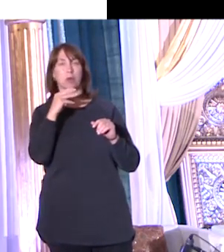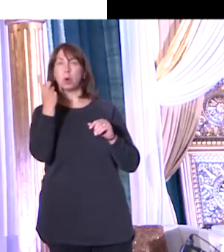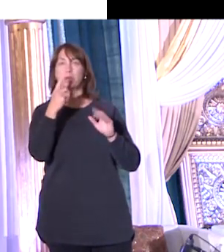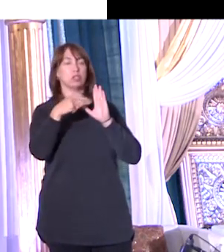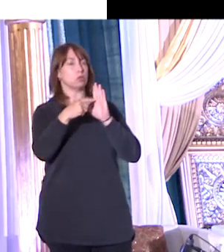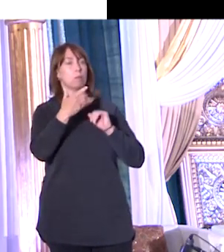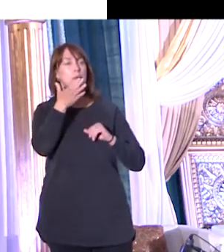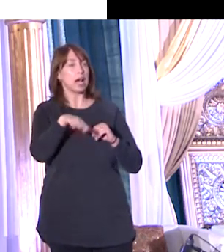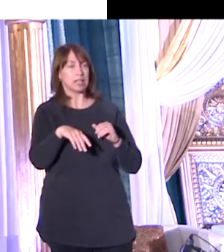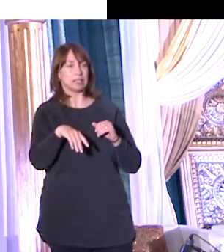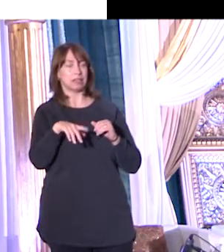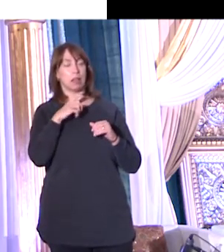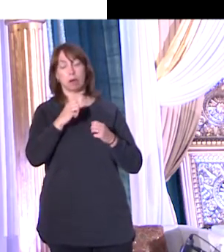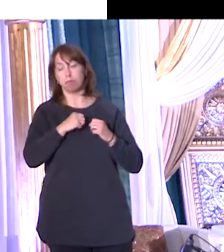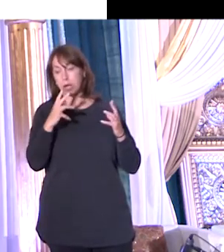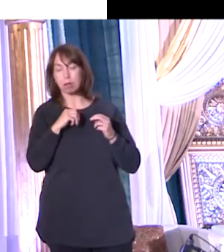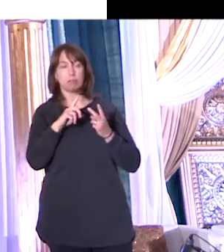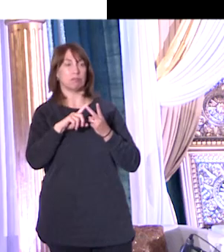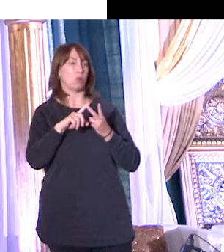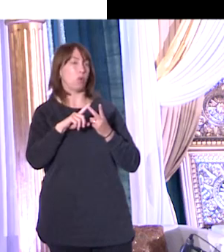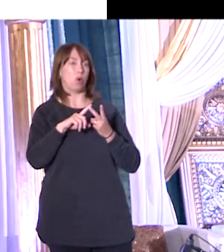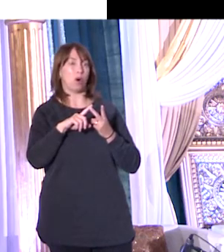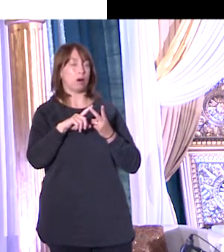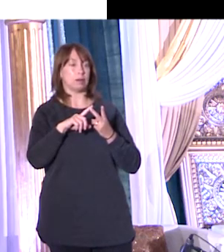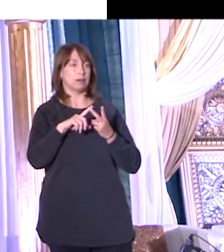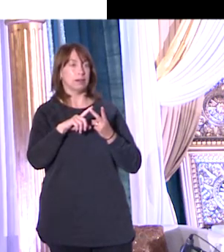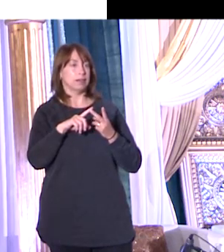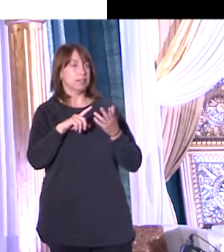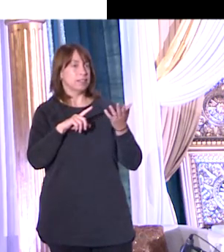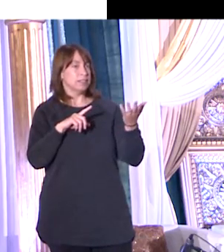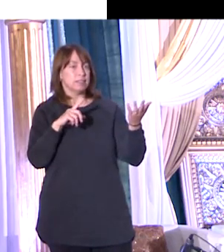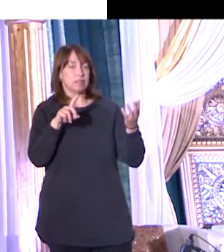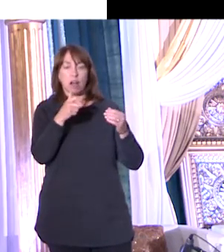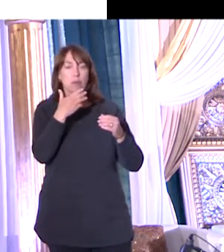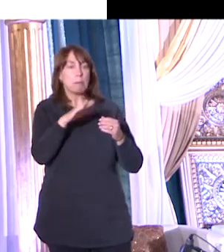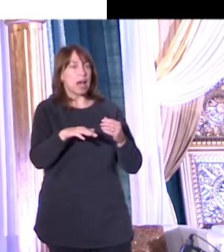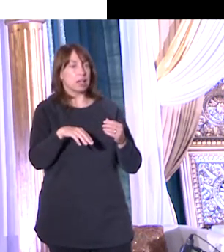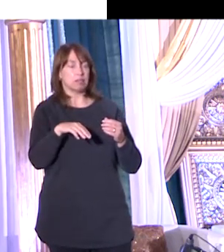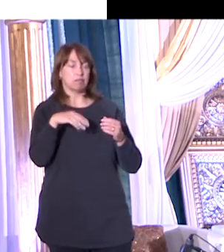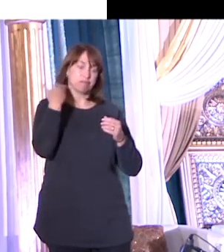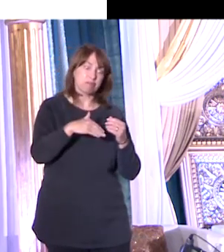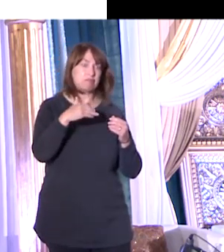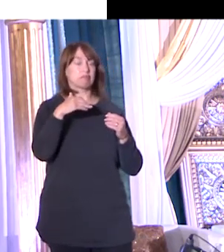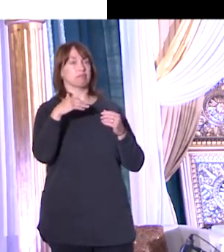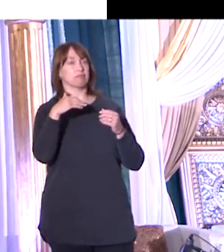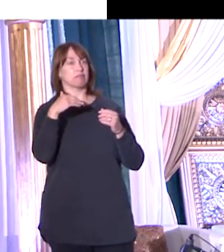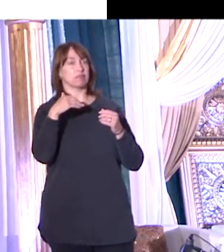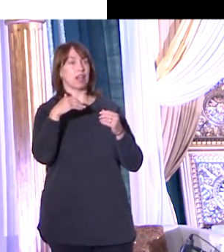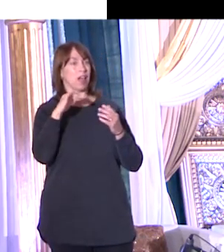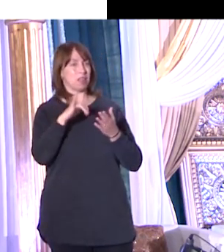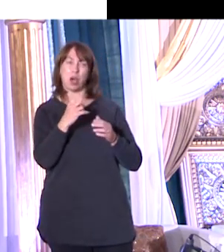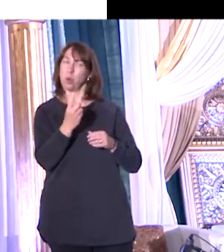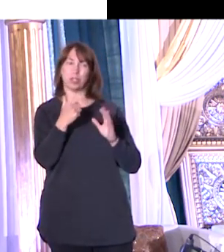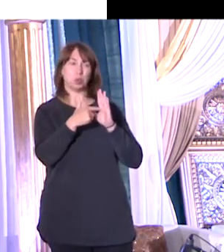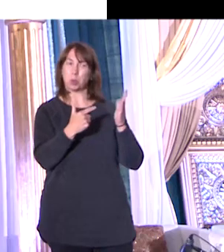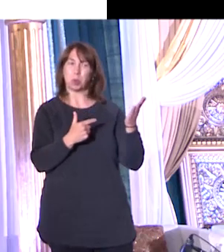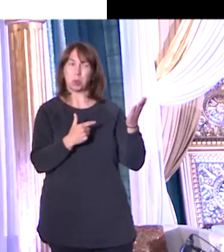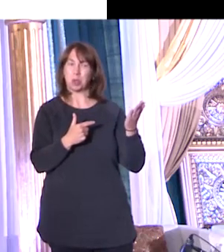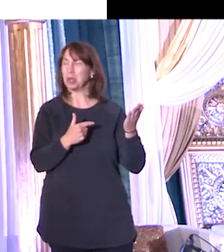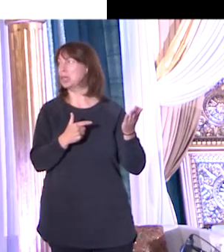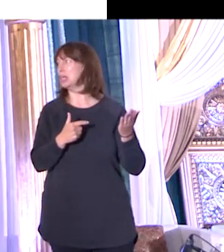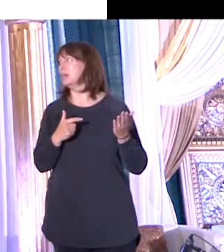does in your community. And it's interesting, unemployment among Muslims. Here we can see the trend of concern is much